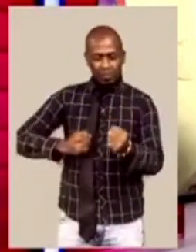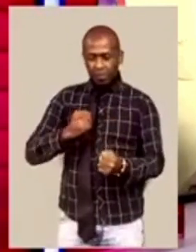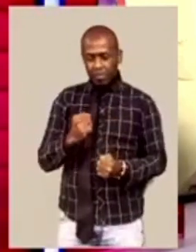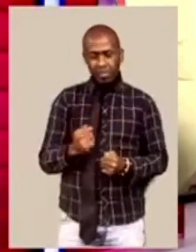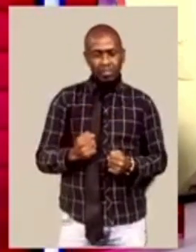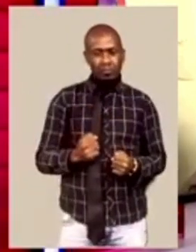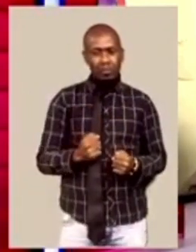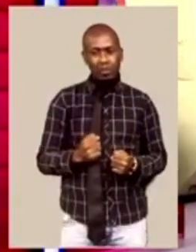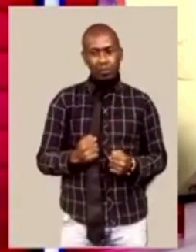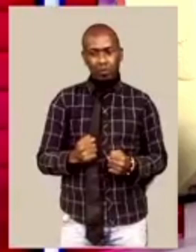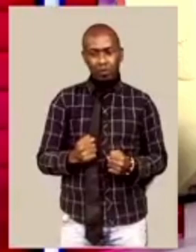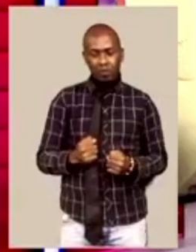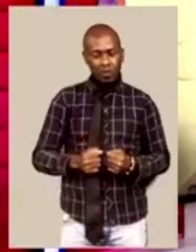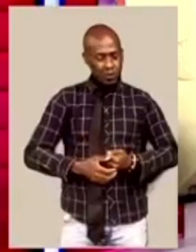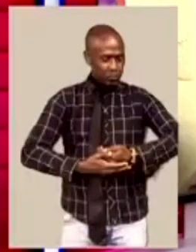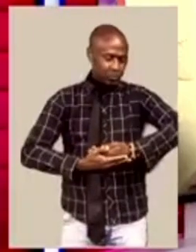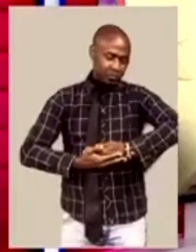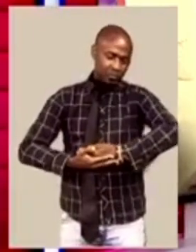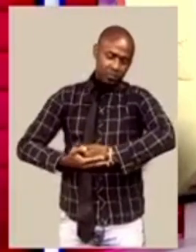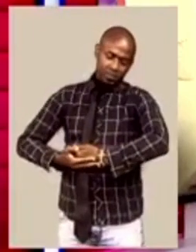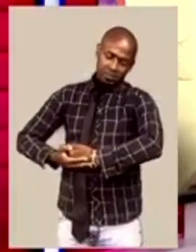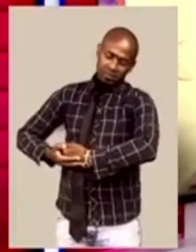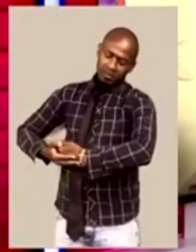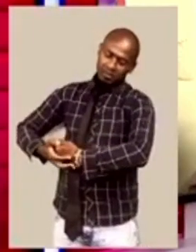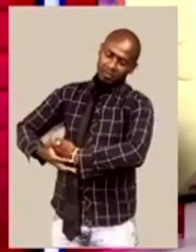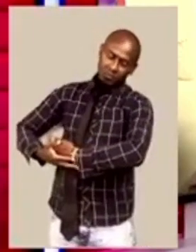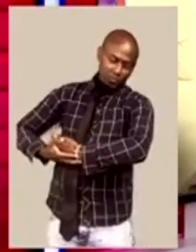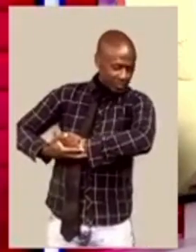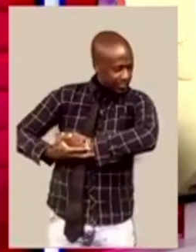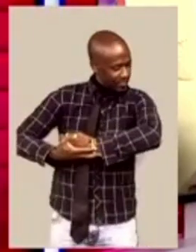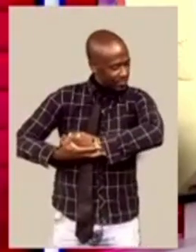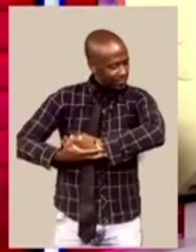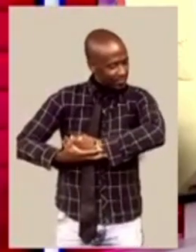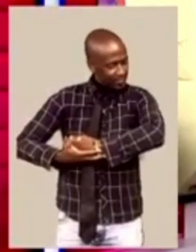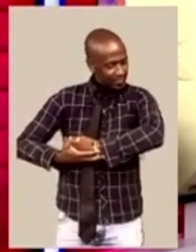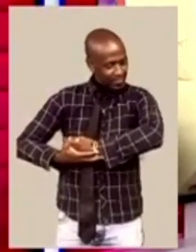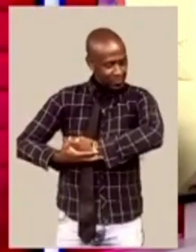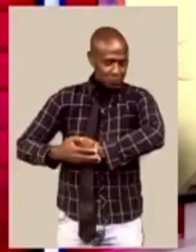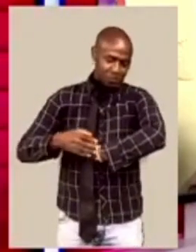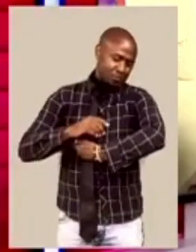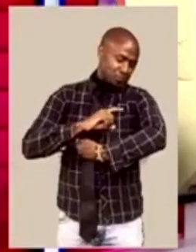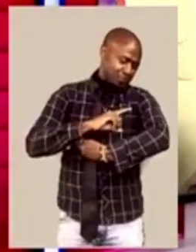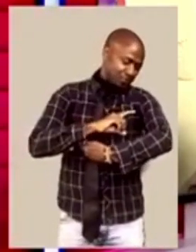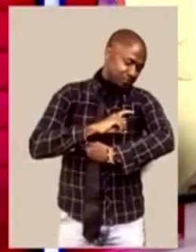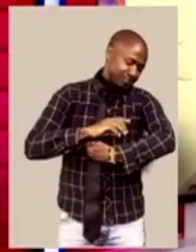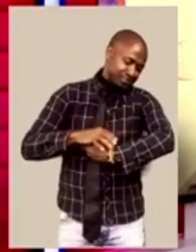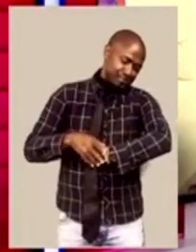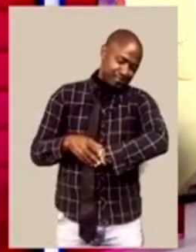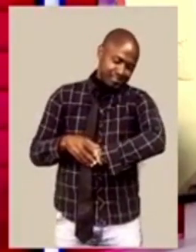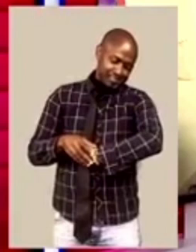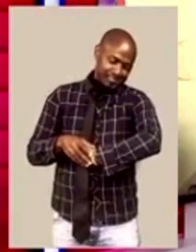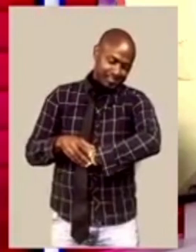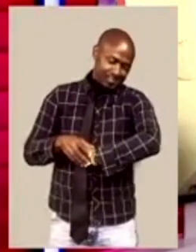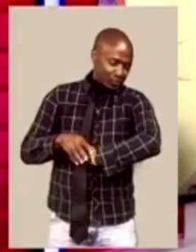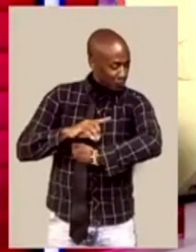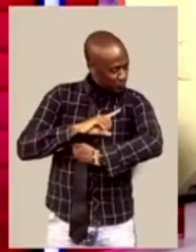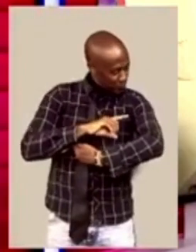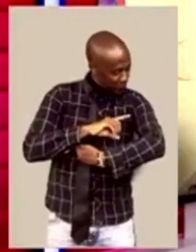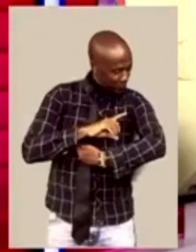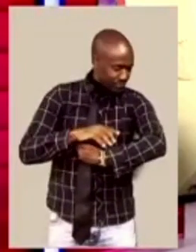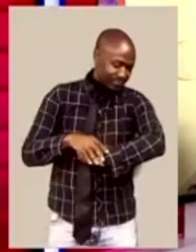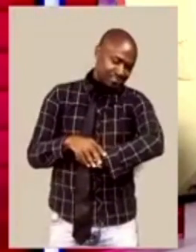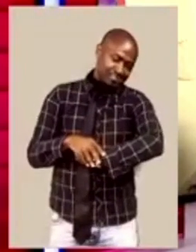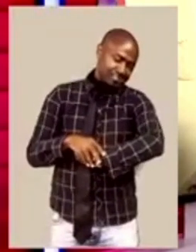billion! But you are not to be a person. You are not going be a person. You are not going to person. A person will